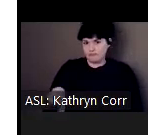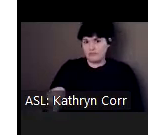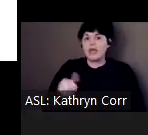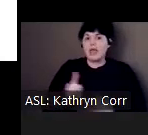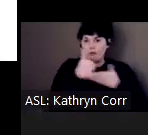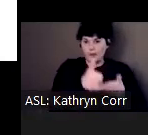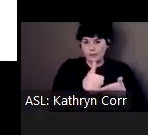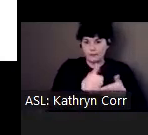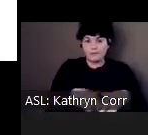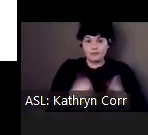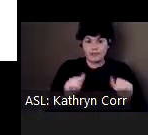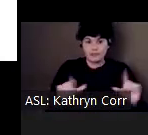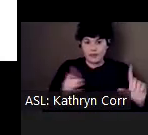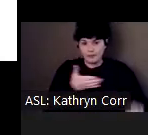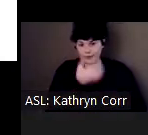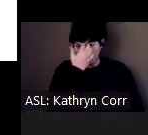slide?